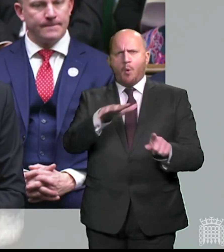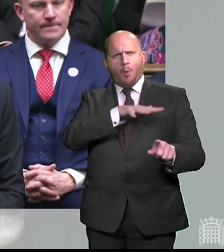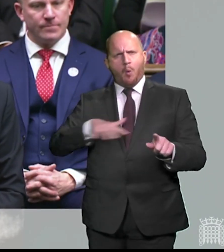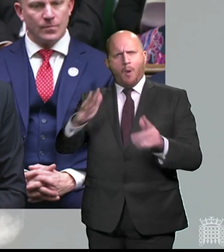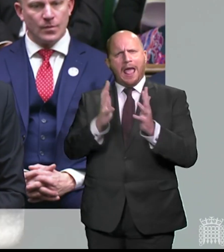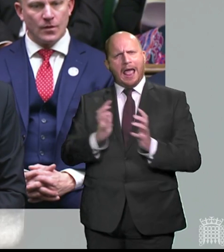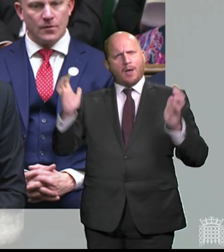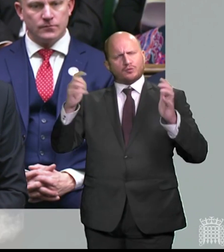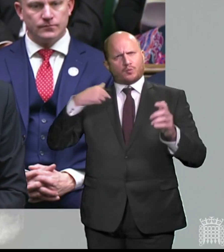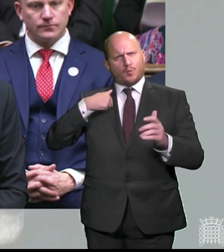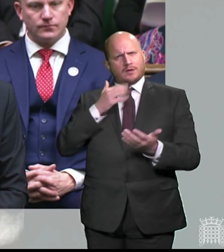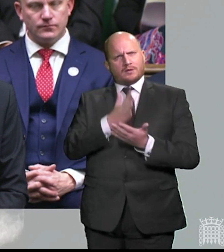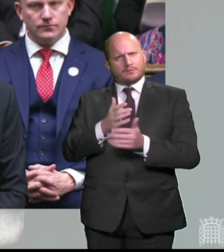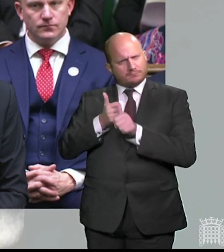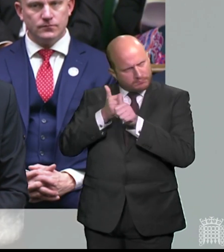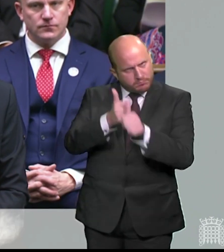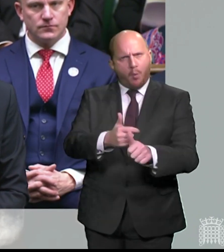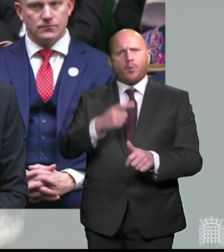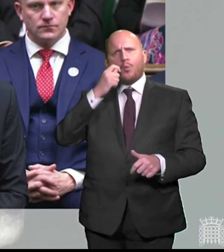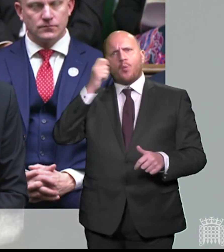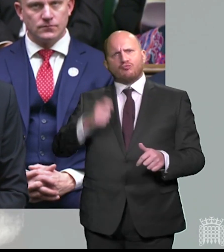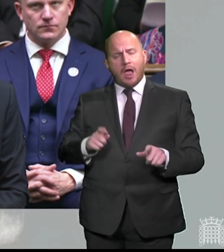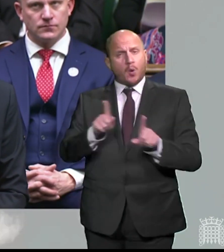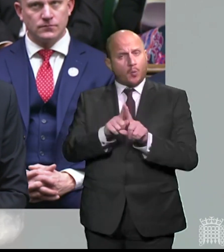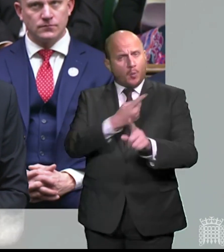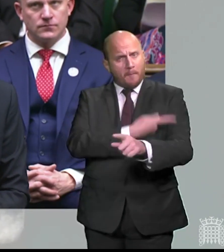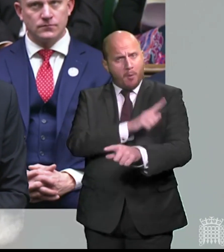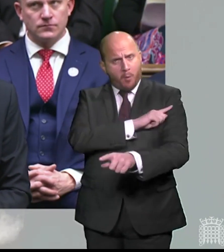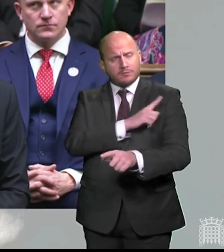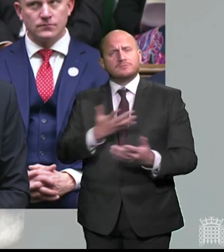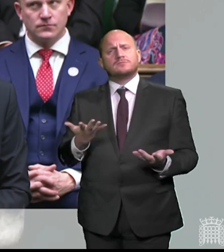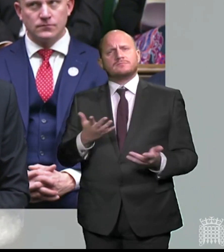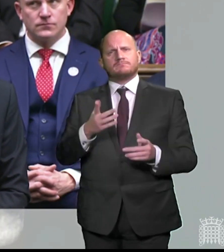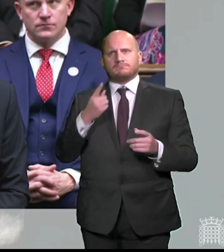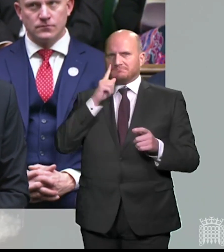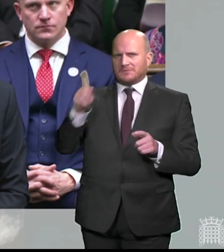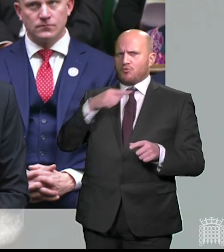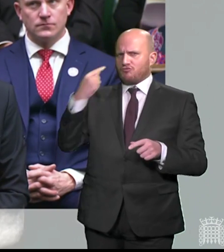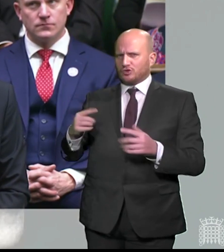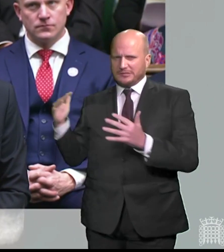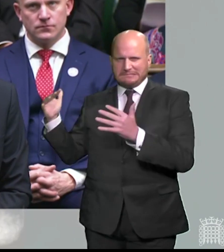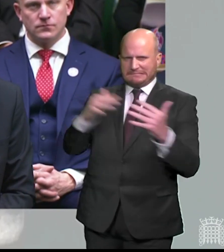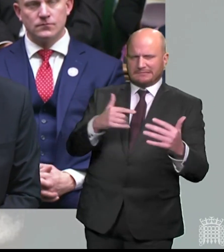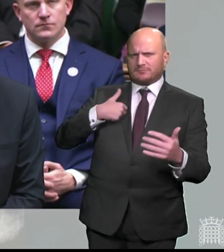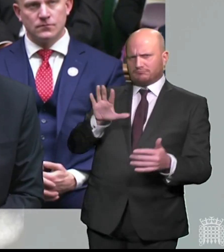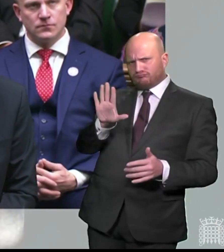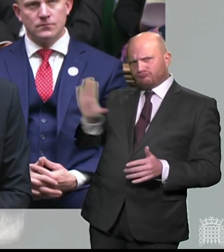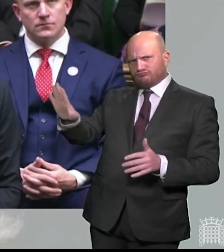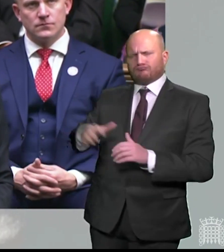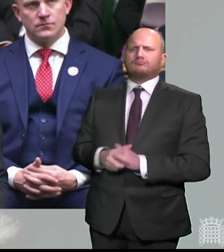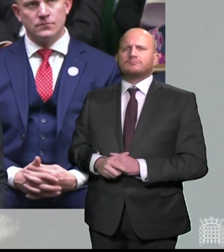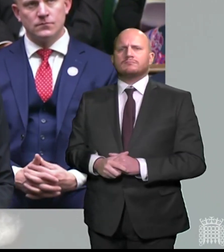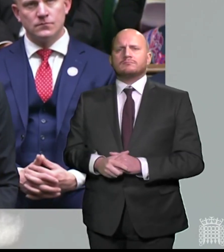our complete support for Ukraine and for Poland in the face of Russian aggression. When he